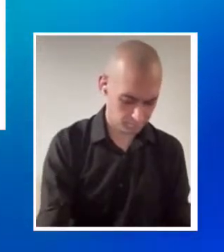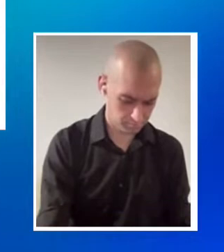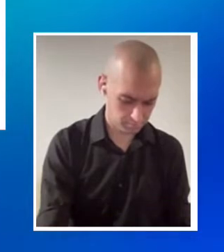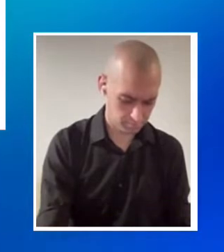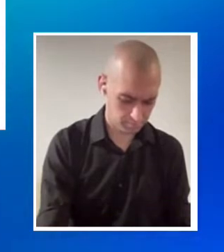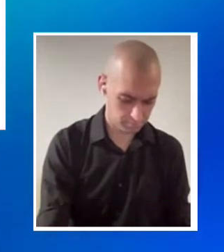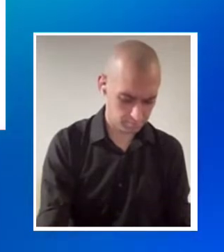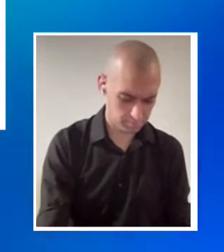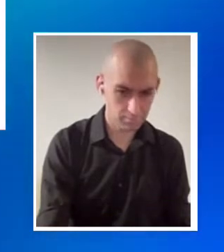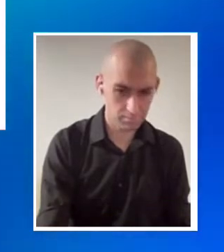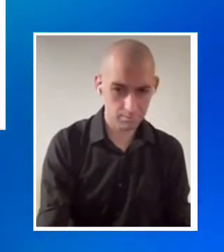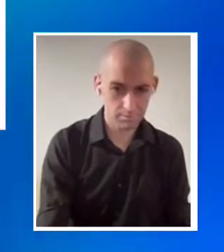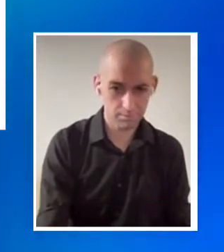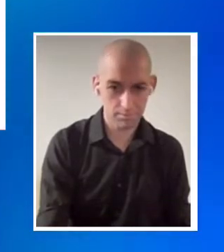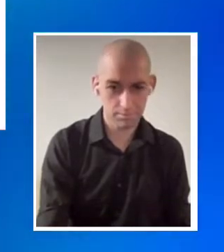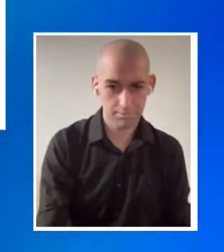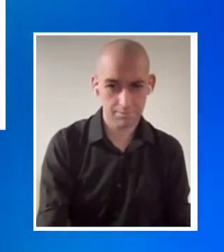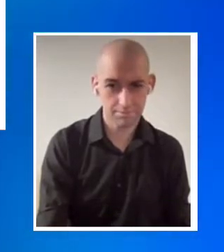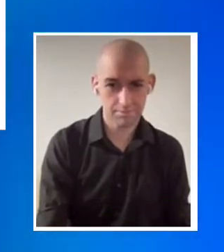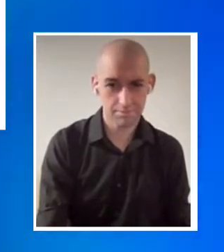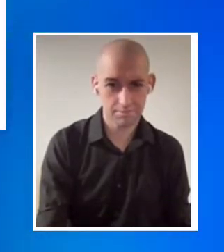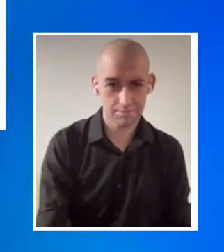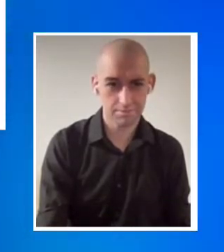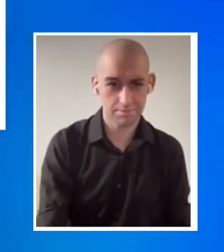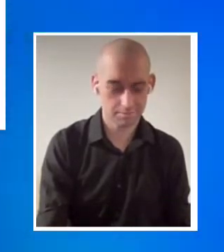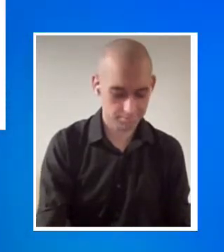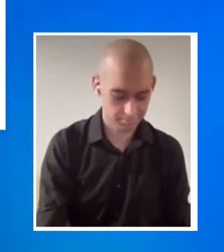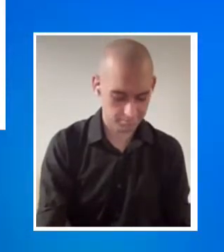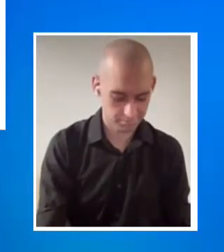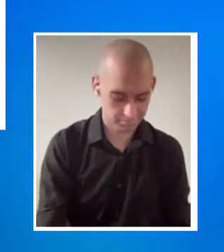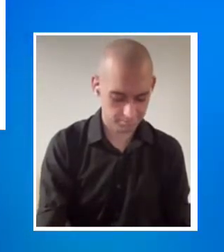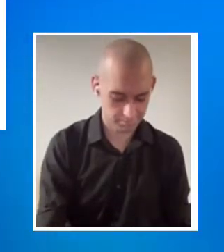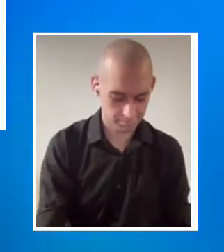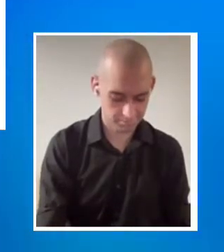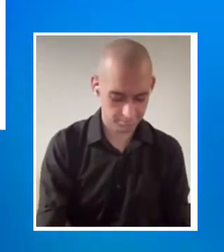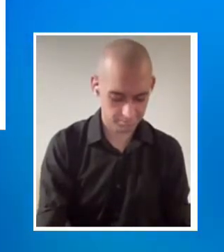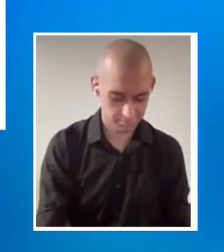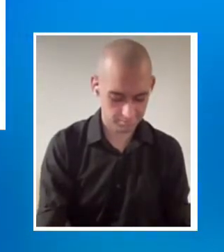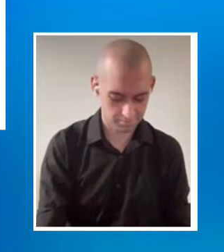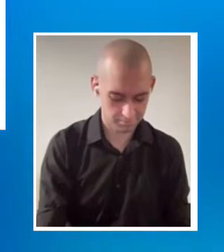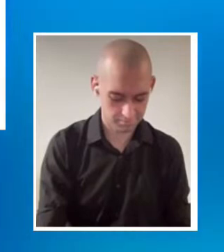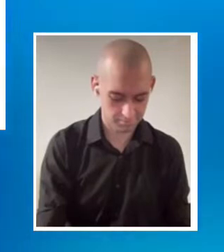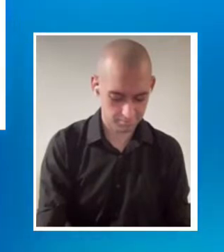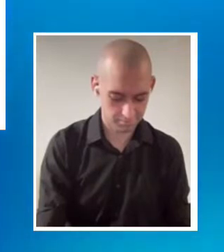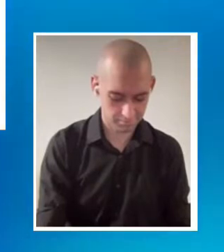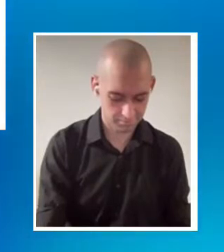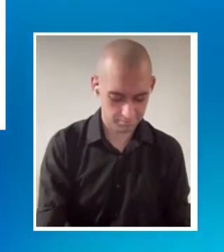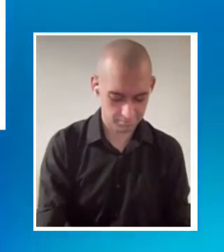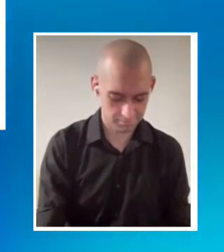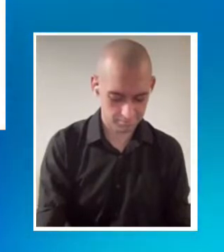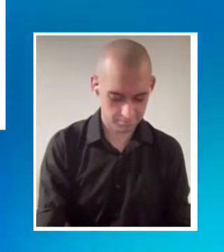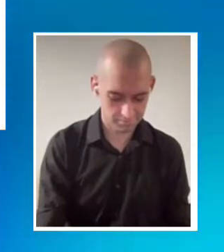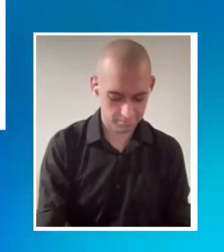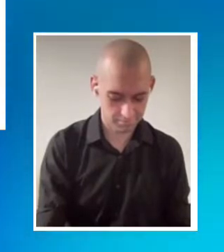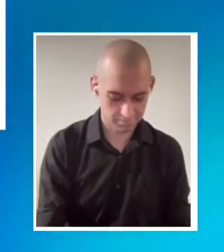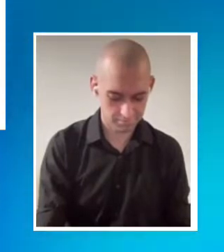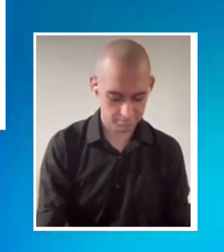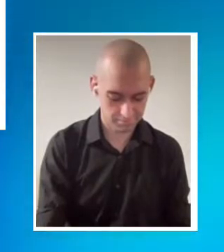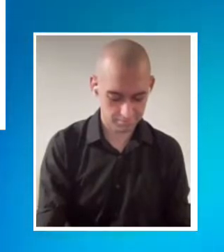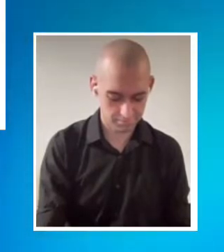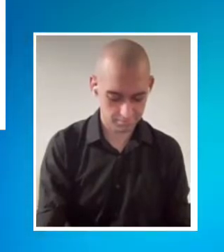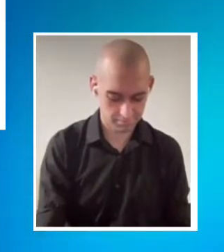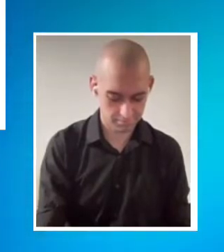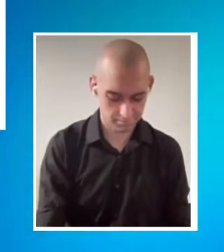Has it been being on your toes. Has it been an issue, and do you think that this might be helpful? Information about